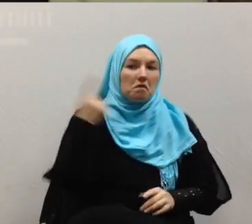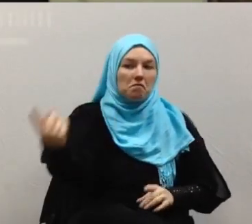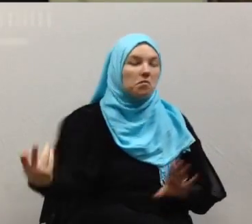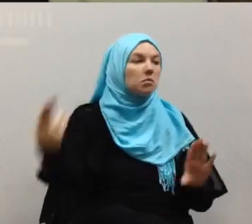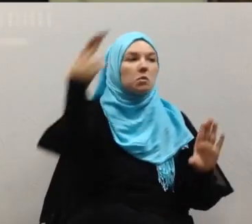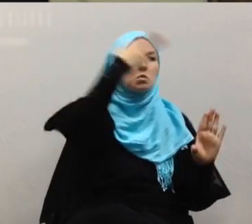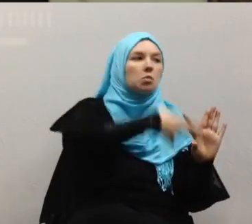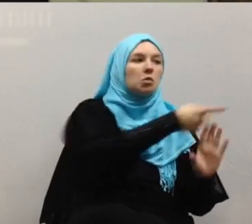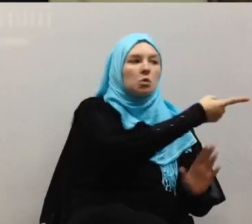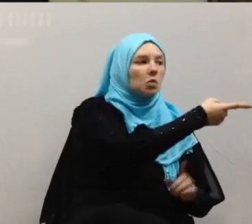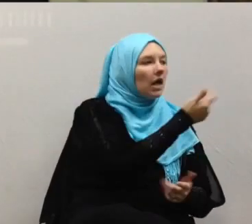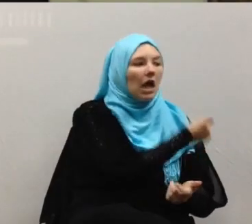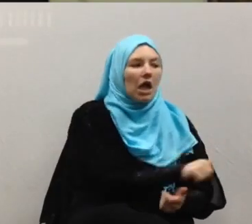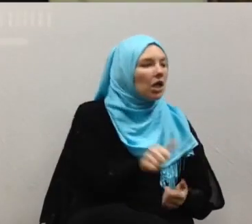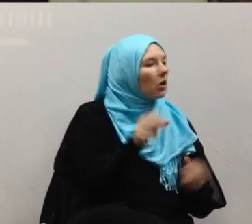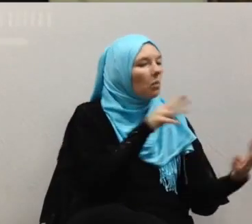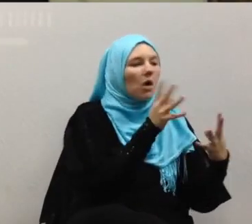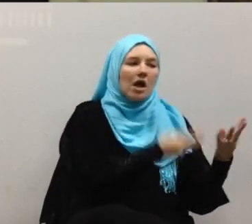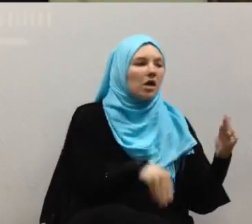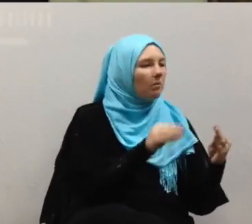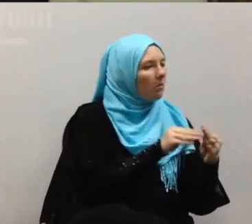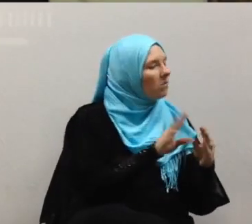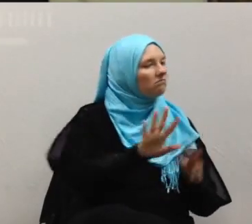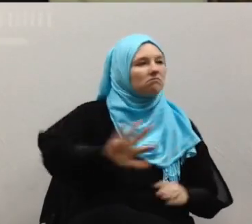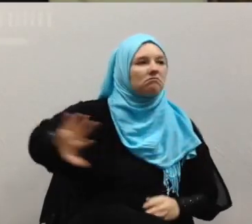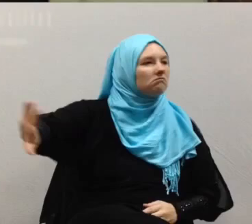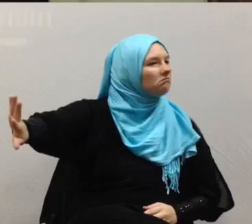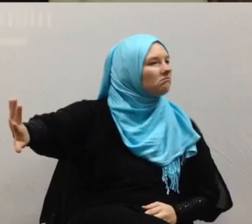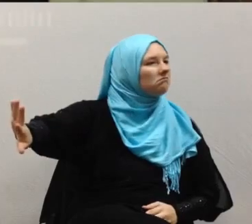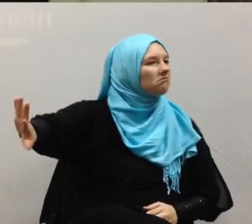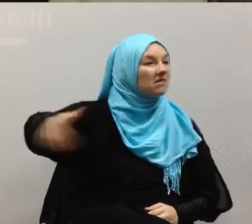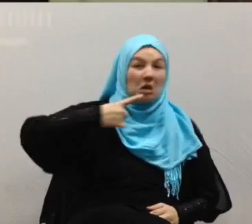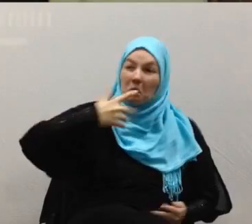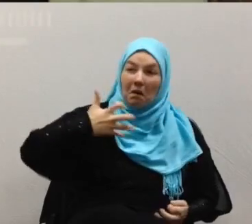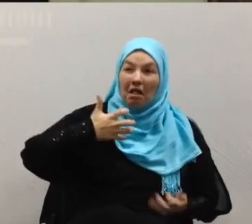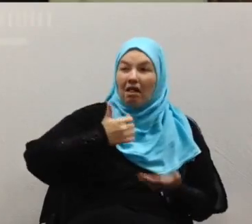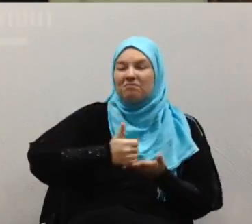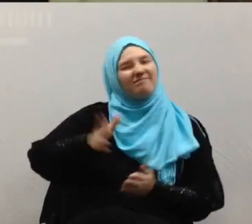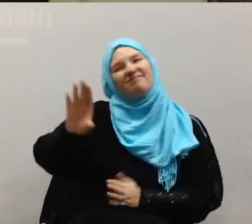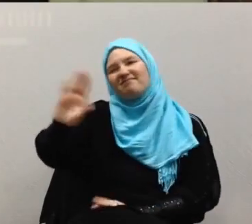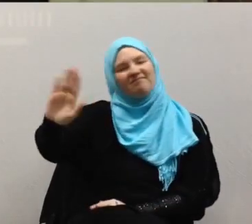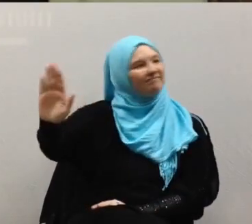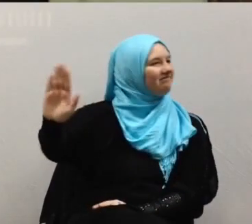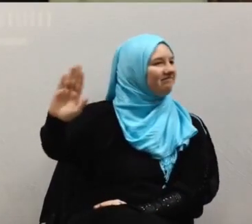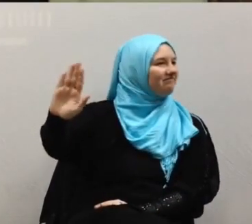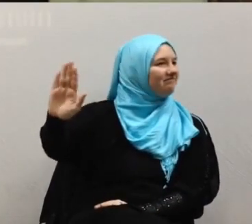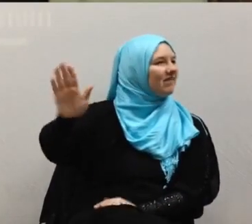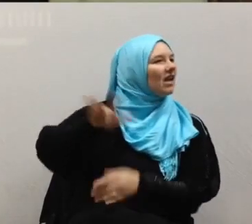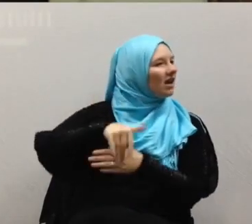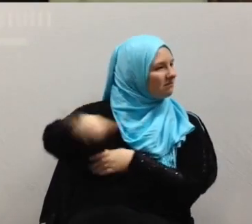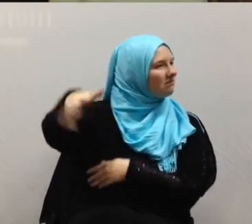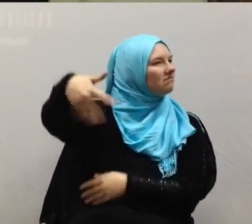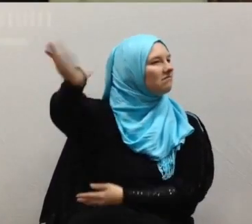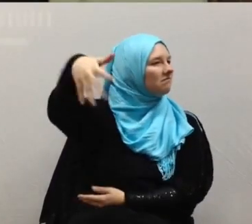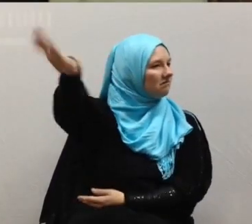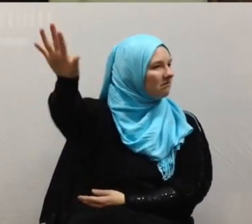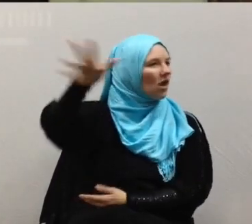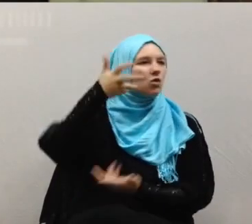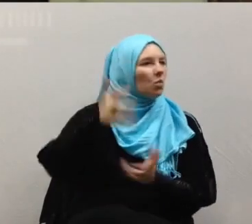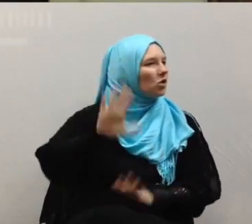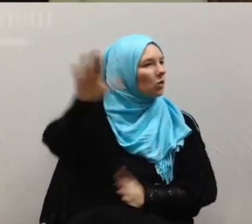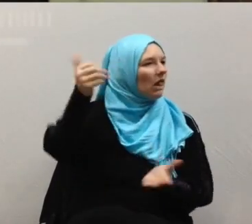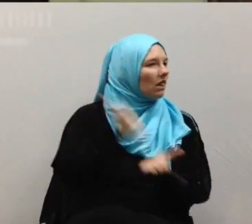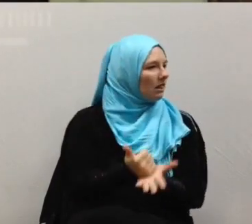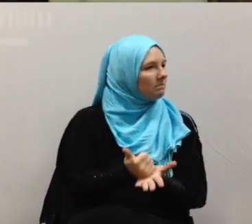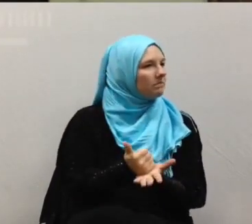anymore. Don't rely on them for anything. Get them out of your consideration. Never will